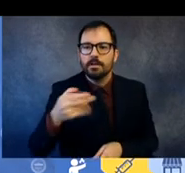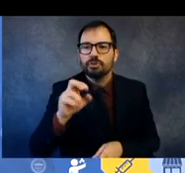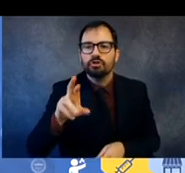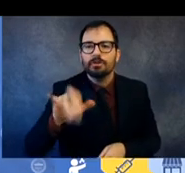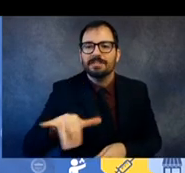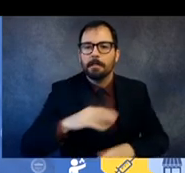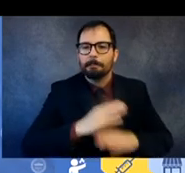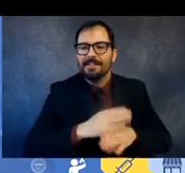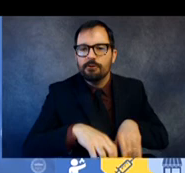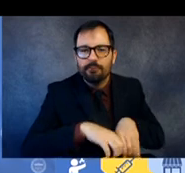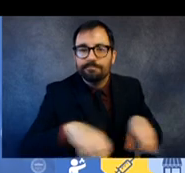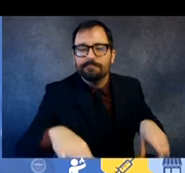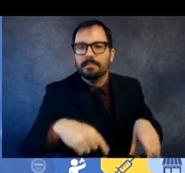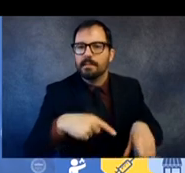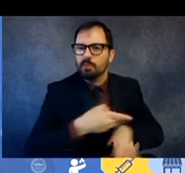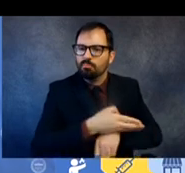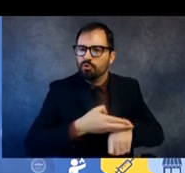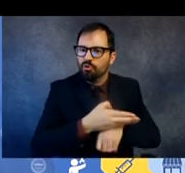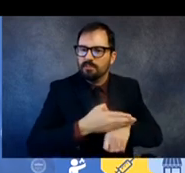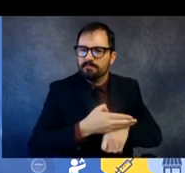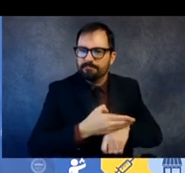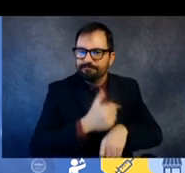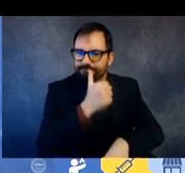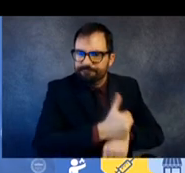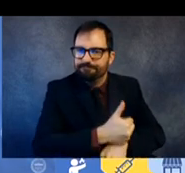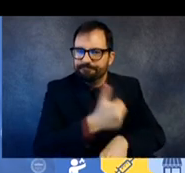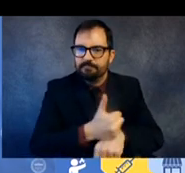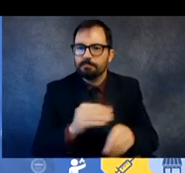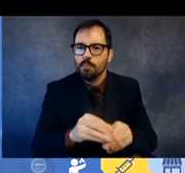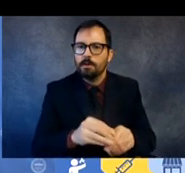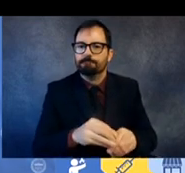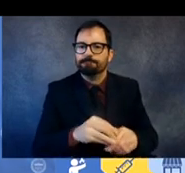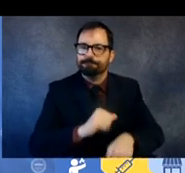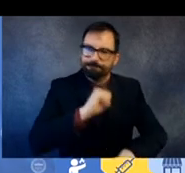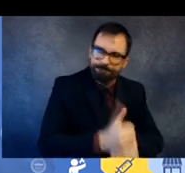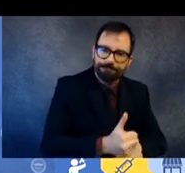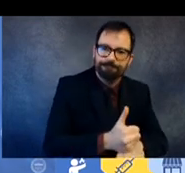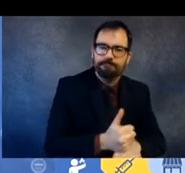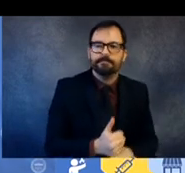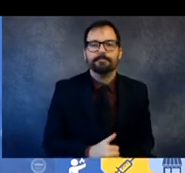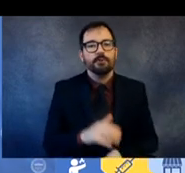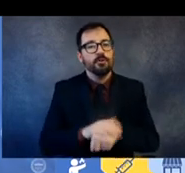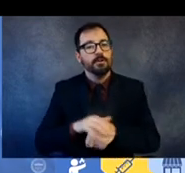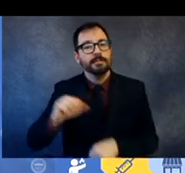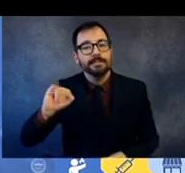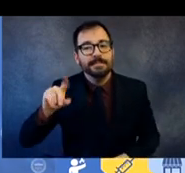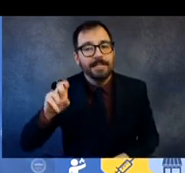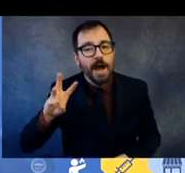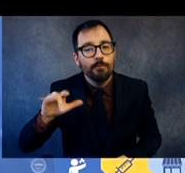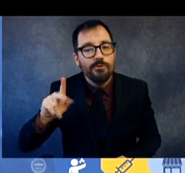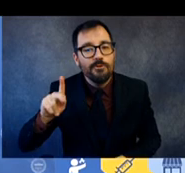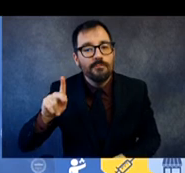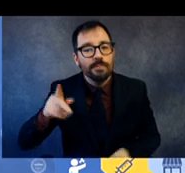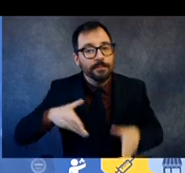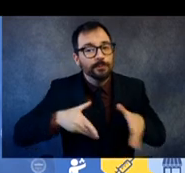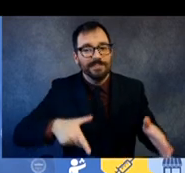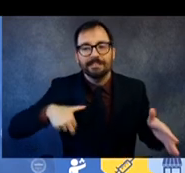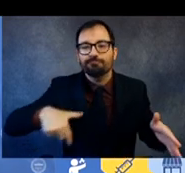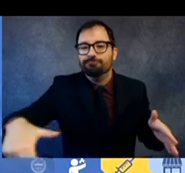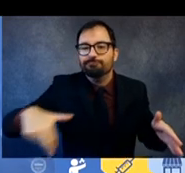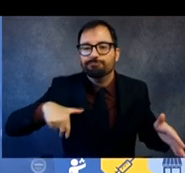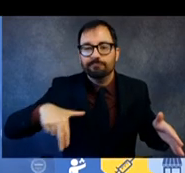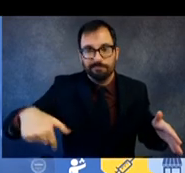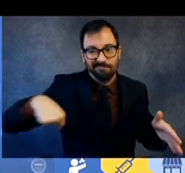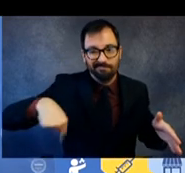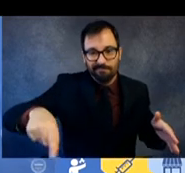spots in the neighborhood. Some of it's on the sidewalk, some of it's on the street. North end's a complete different. If you almost look, I would probably look at the north end almost like a